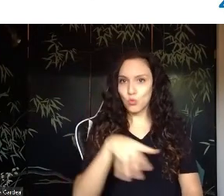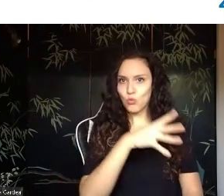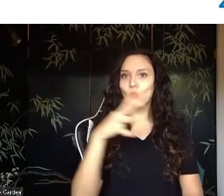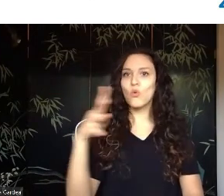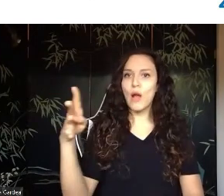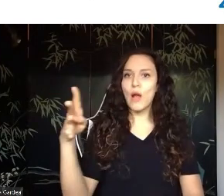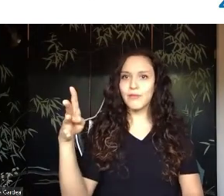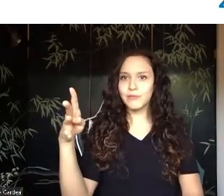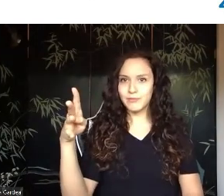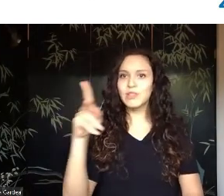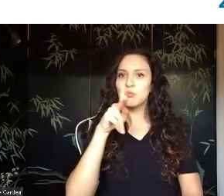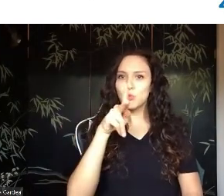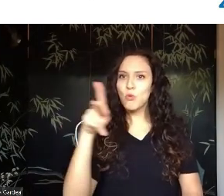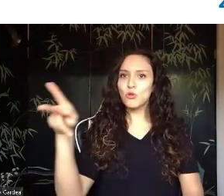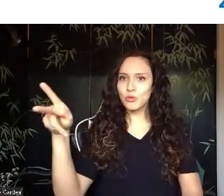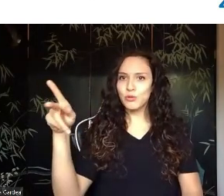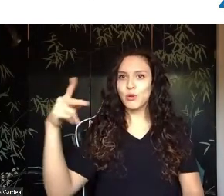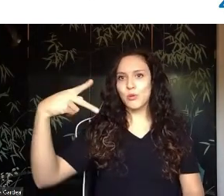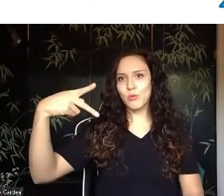this graph